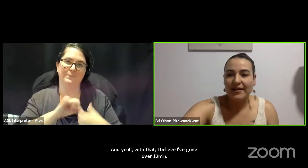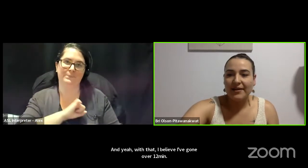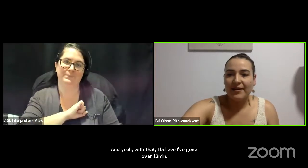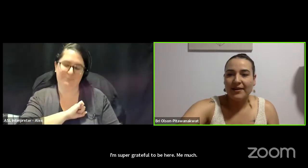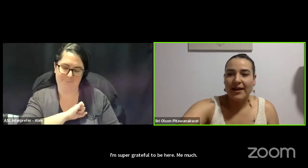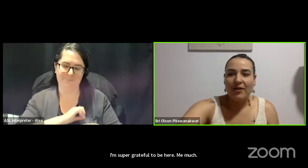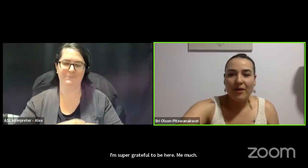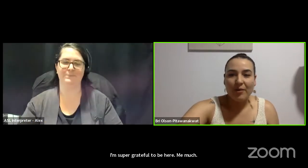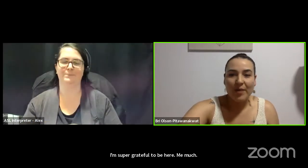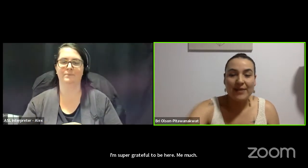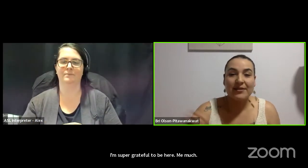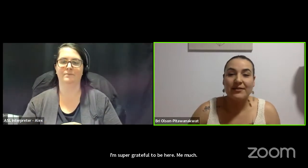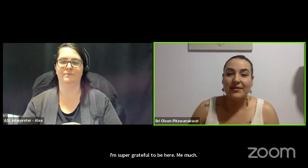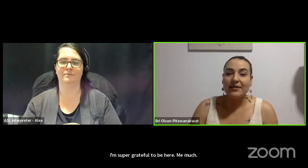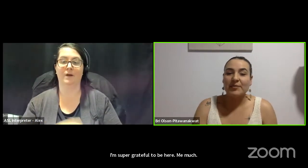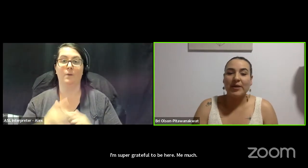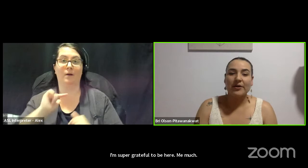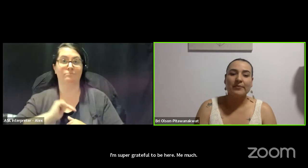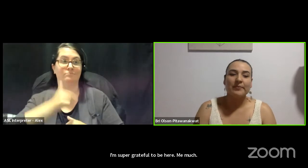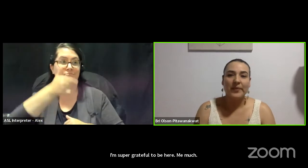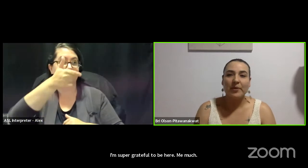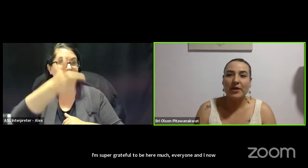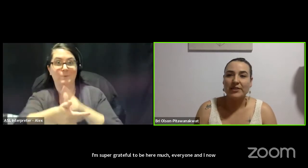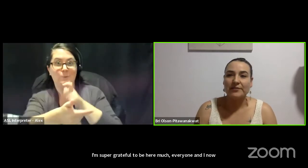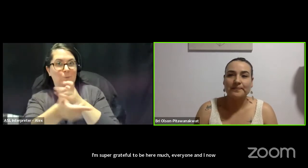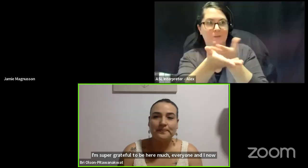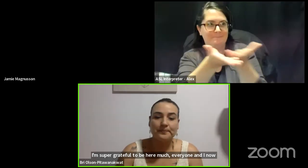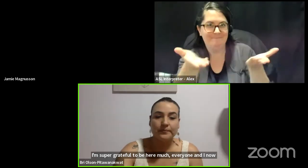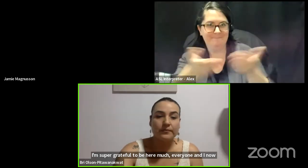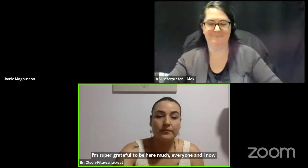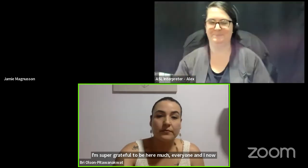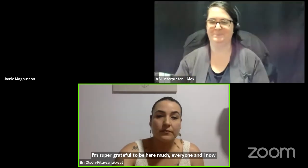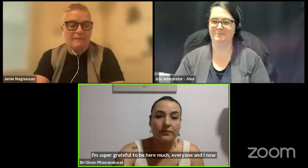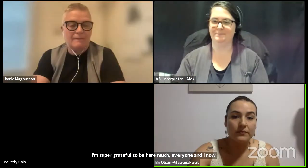now how I will pass it on to the next speaker. Miigwech.